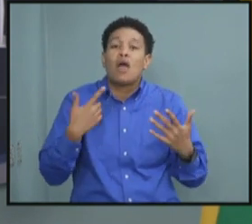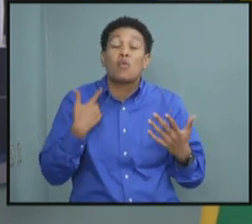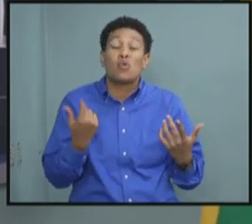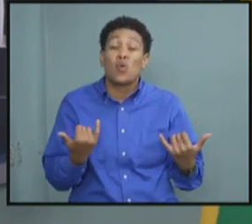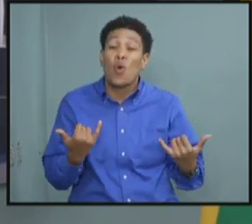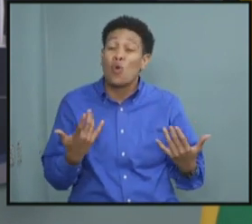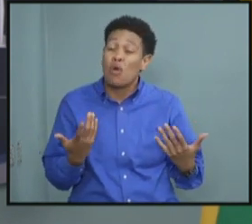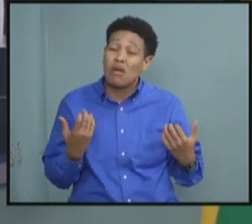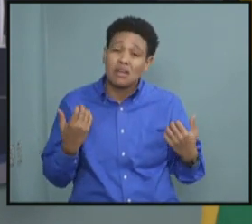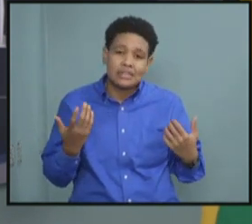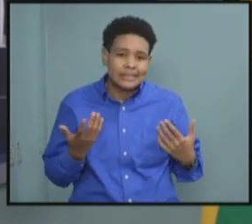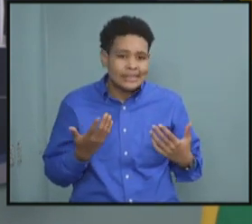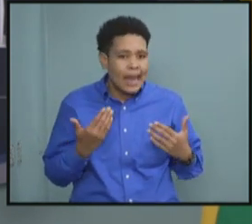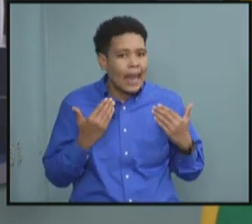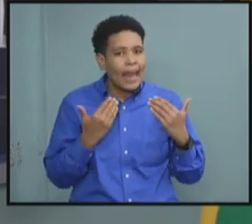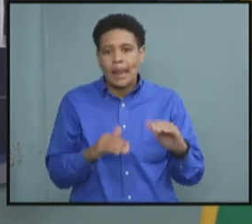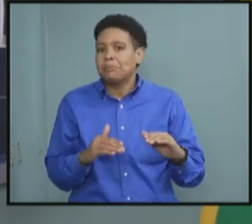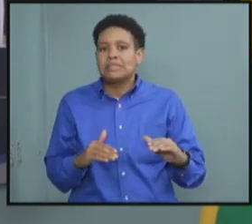stretched to our limit.